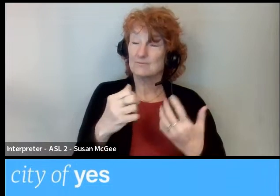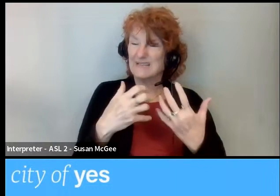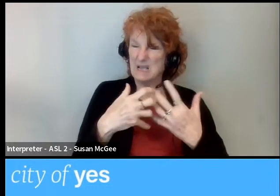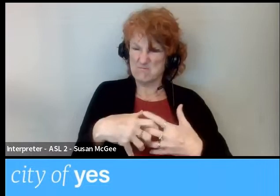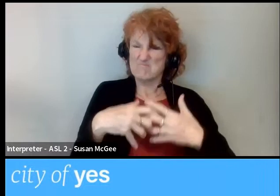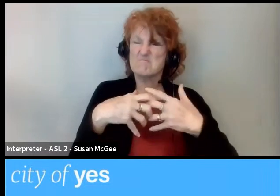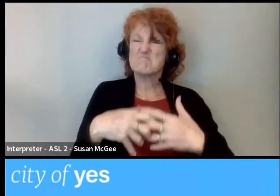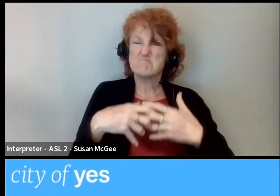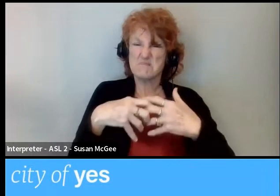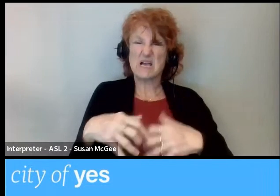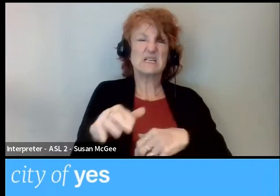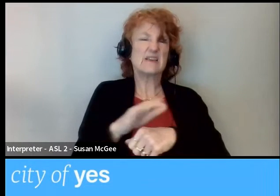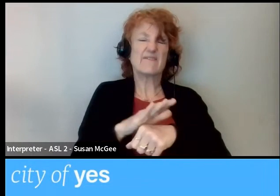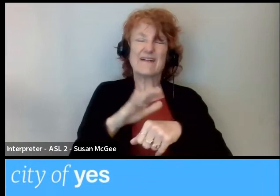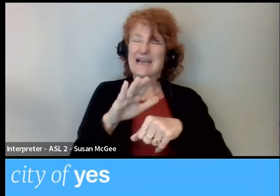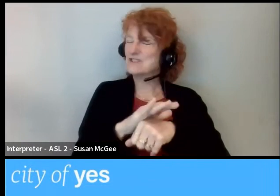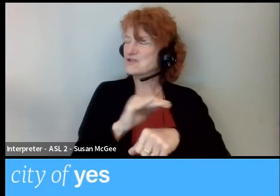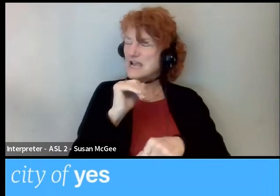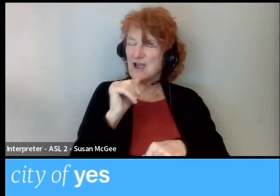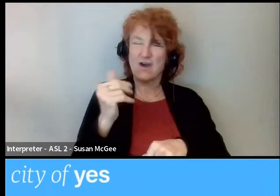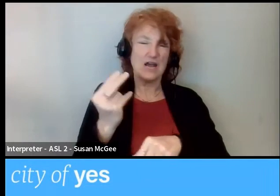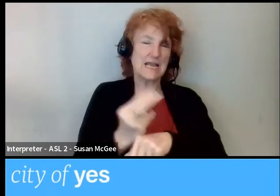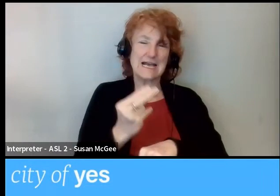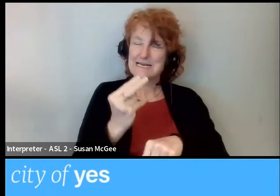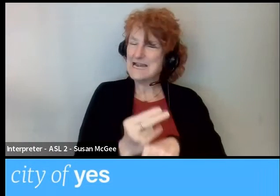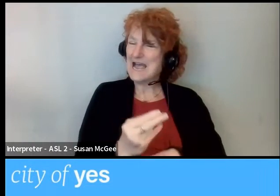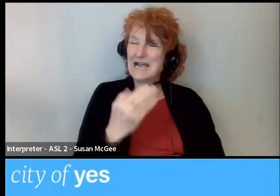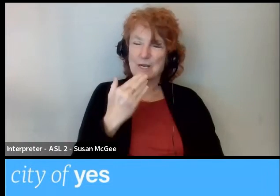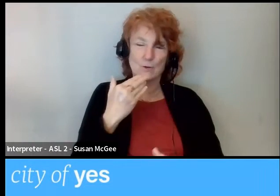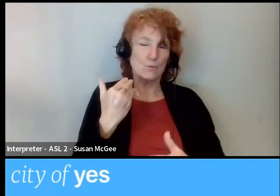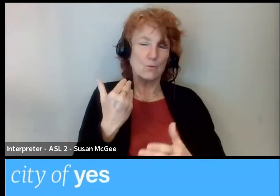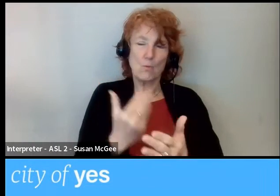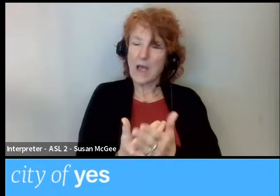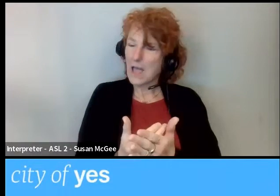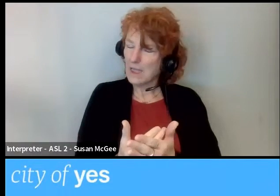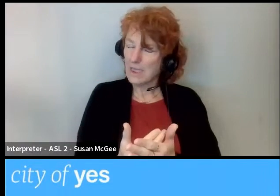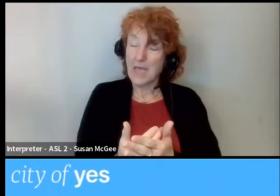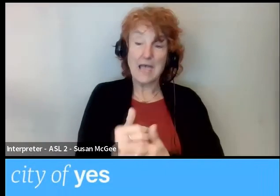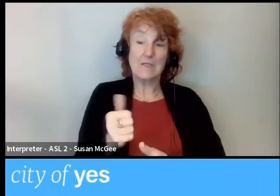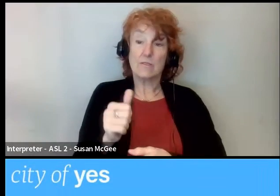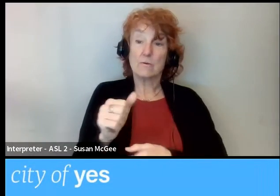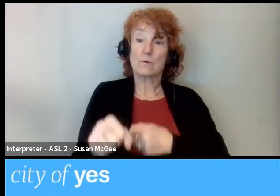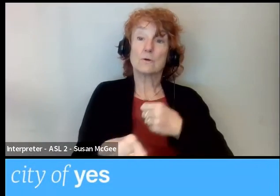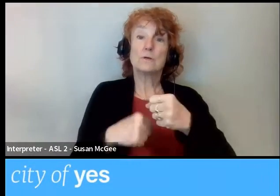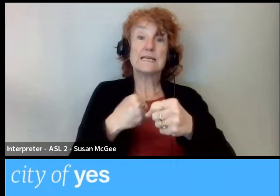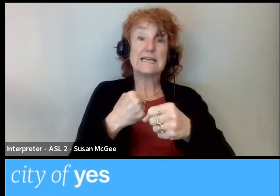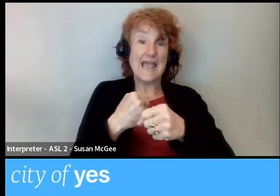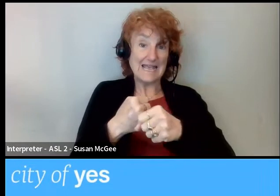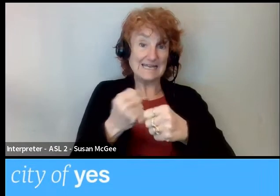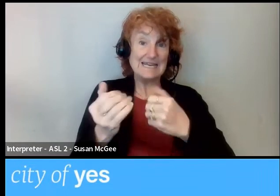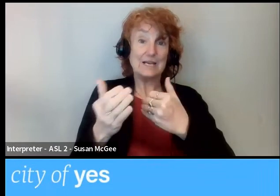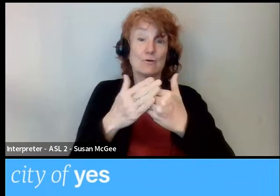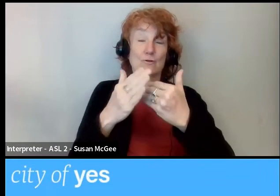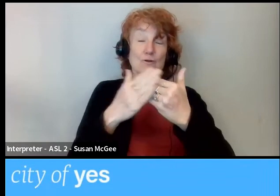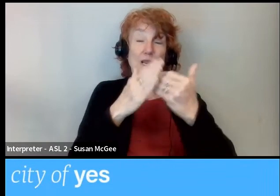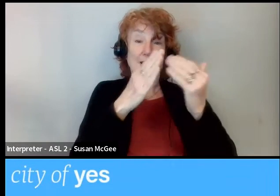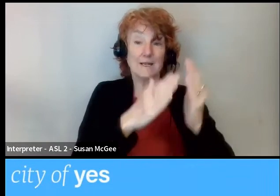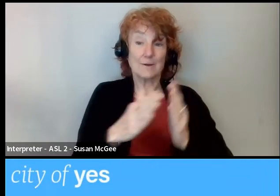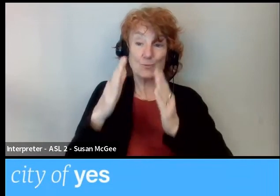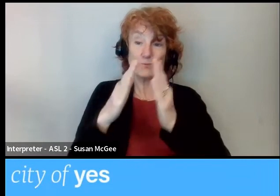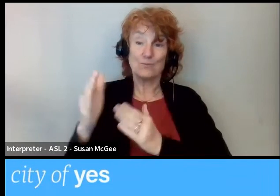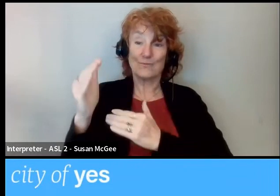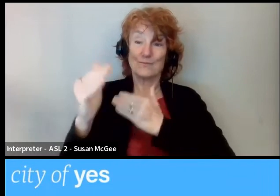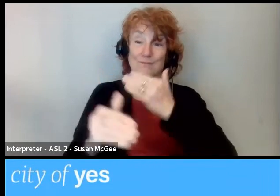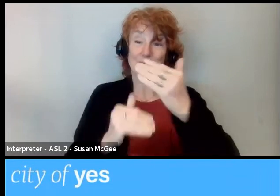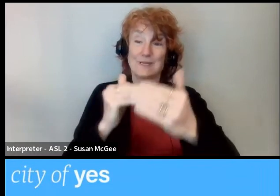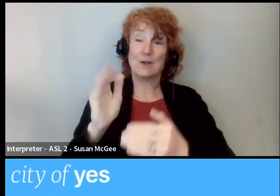area, which through a decade-long neighborhood planning process has turned into an area that is going to see a lot of new